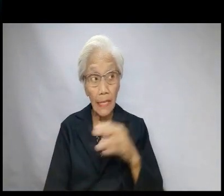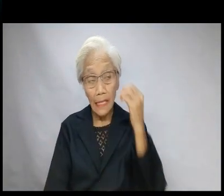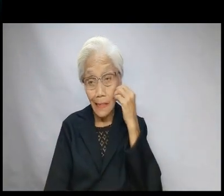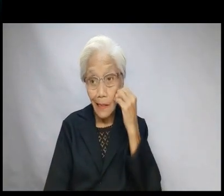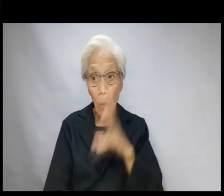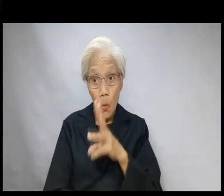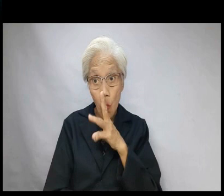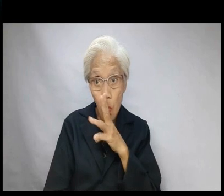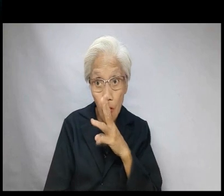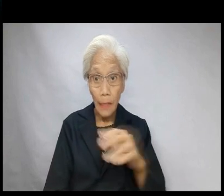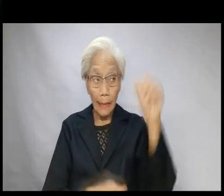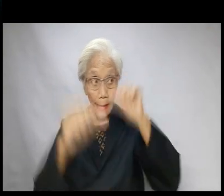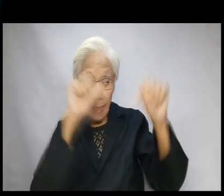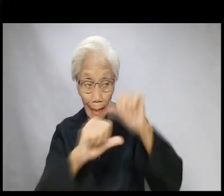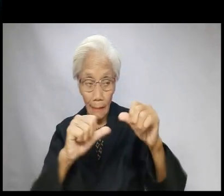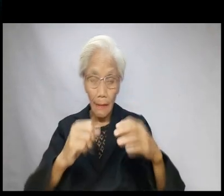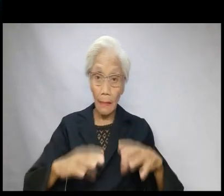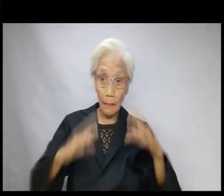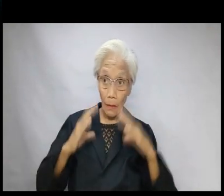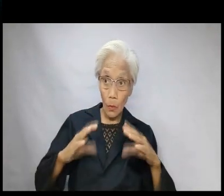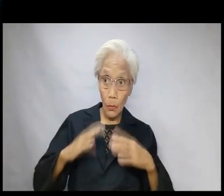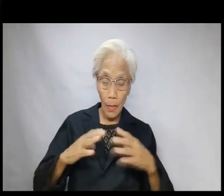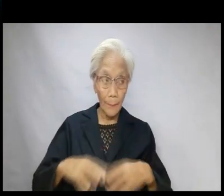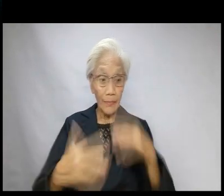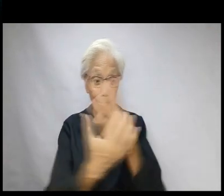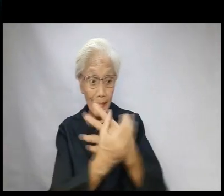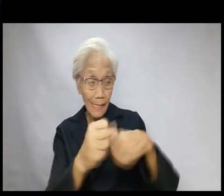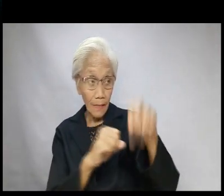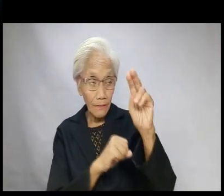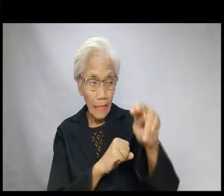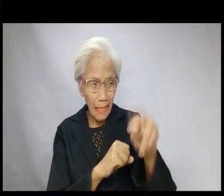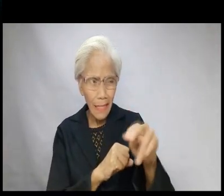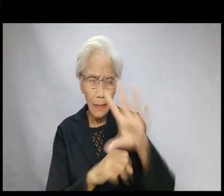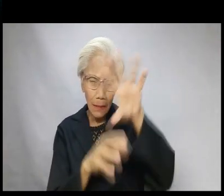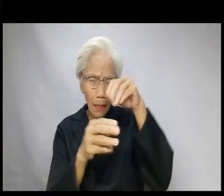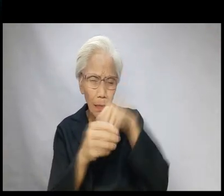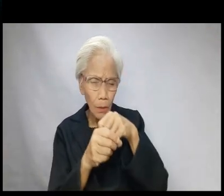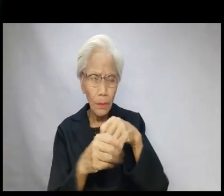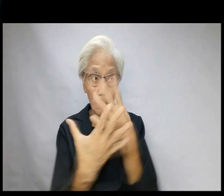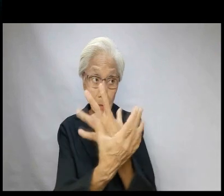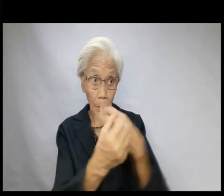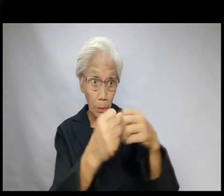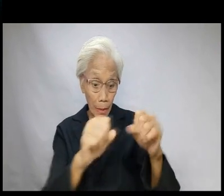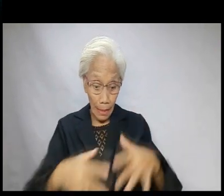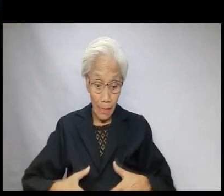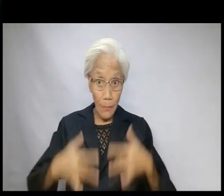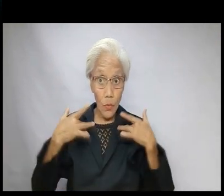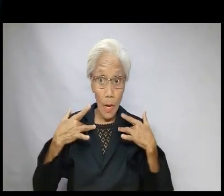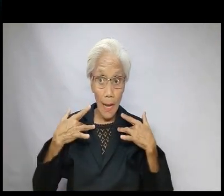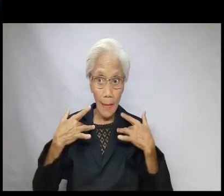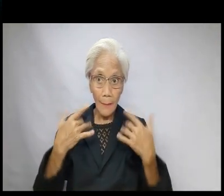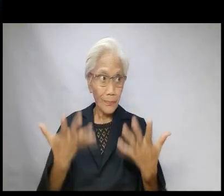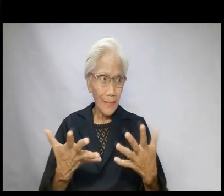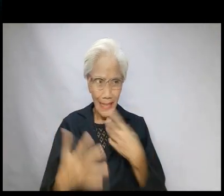sex, heat, water, air, and clothing. Safety needs include security